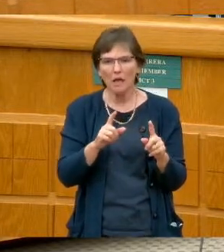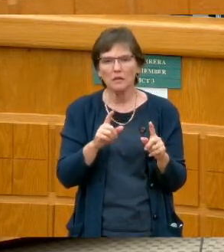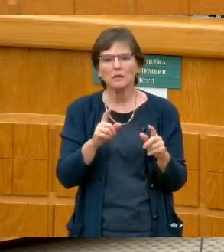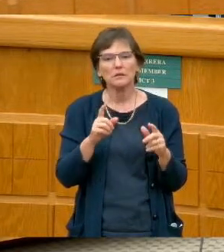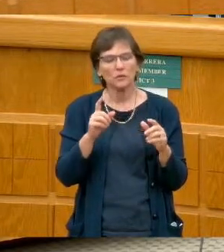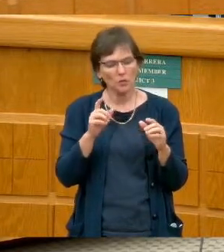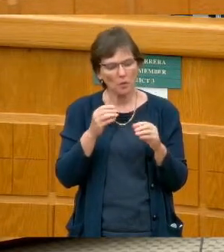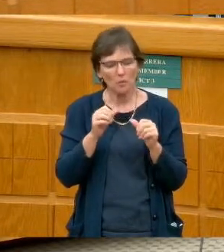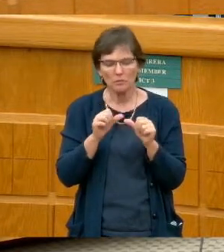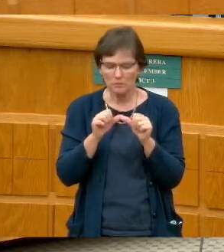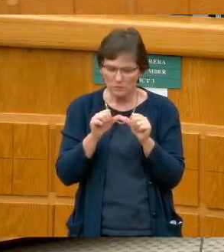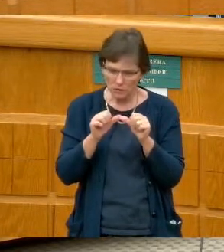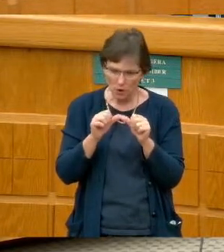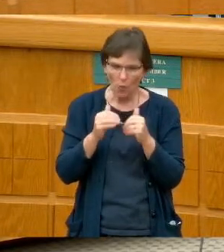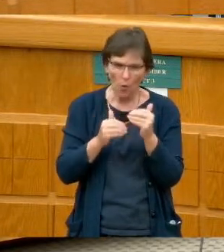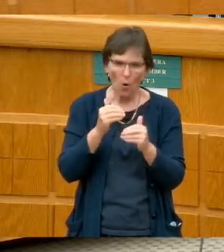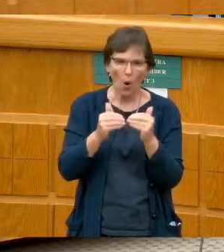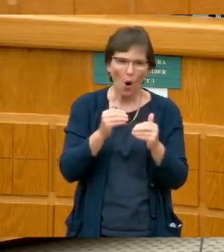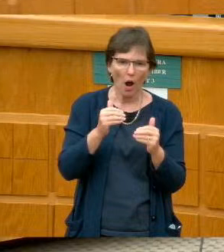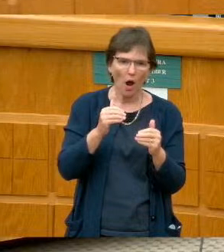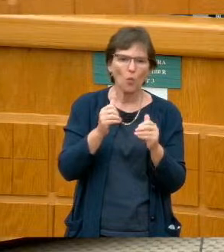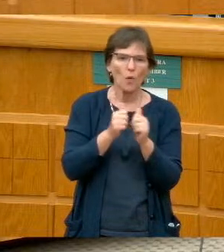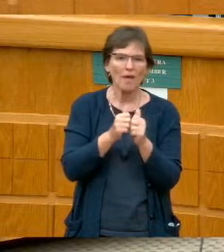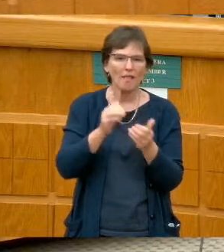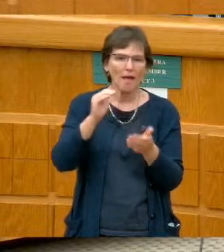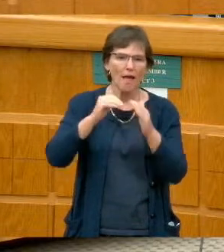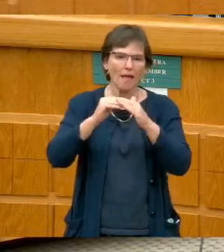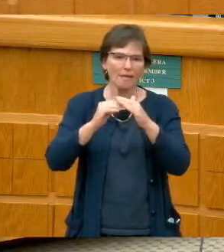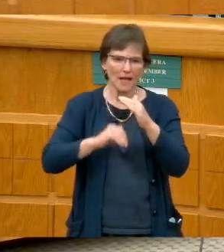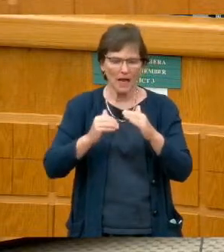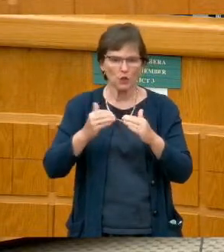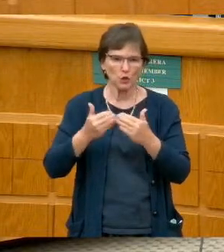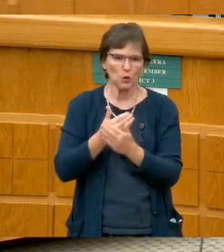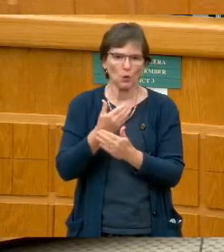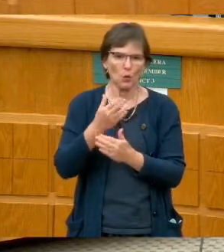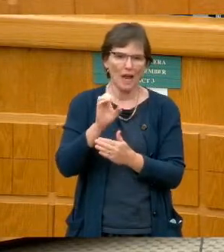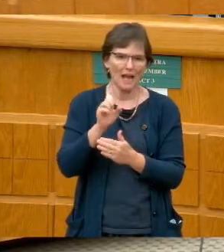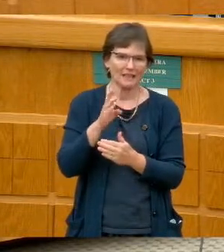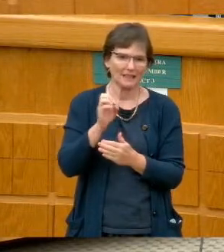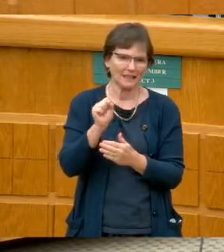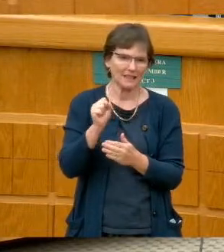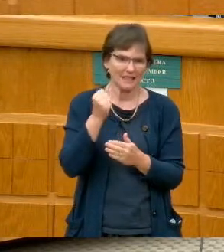is the right direction. And so we want to thank you very much for that. Peter?